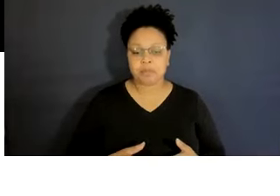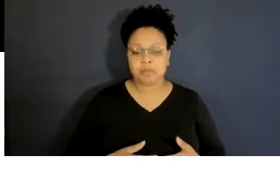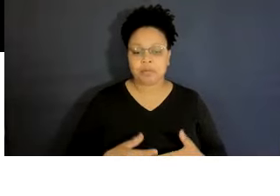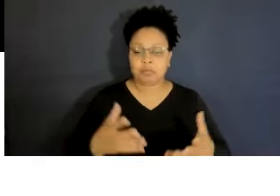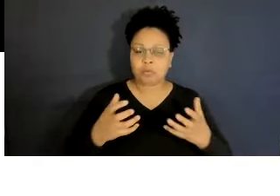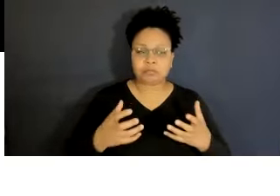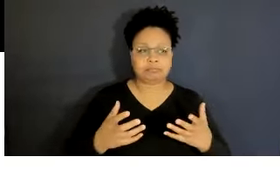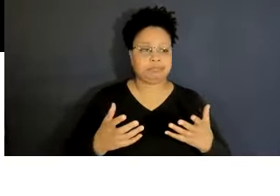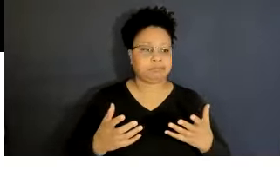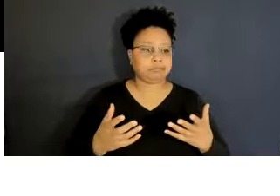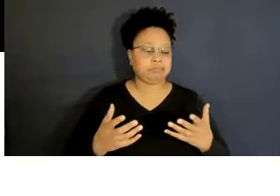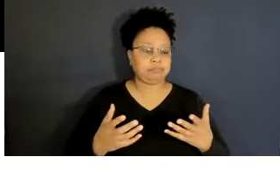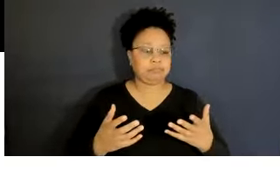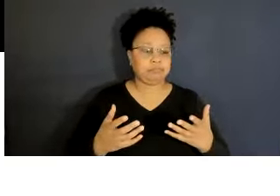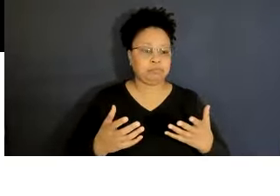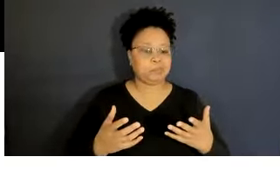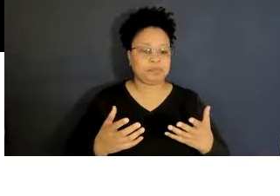gather